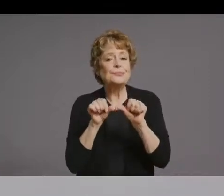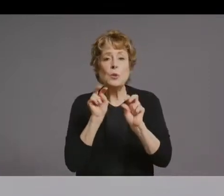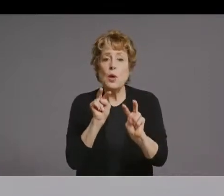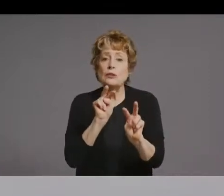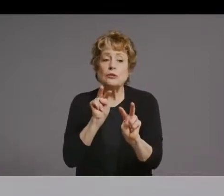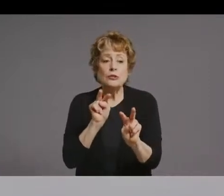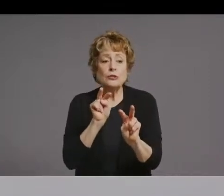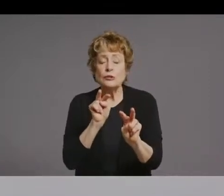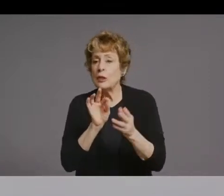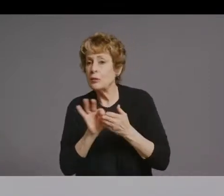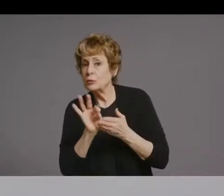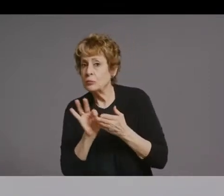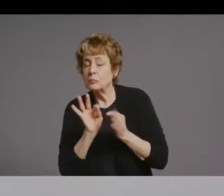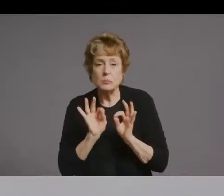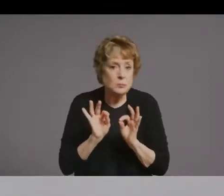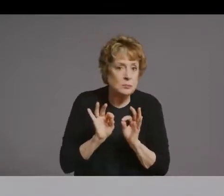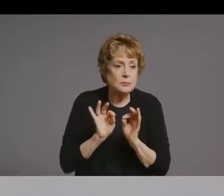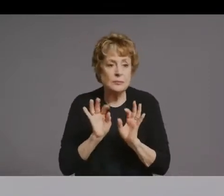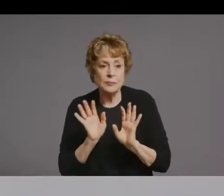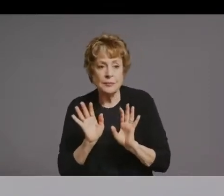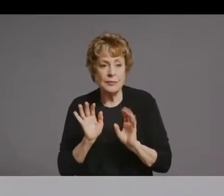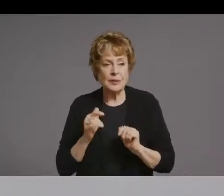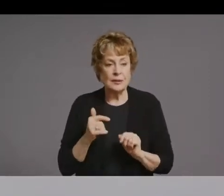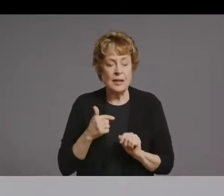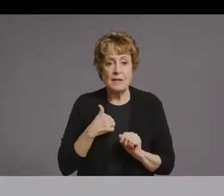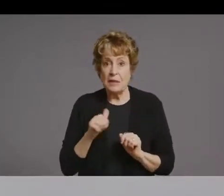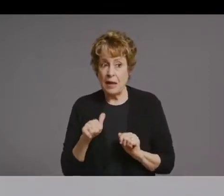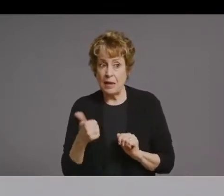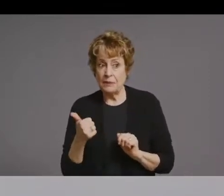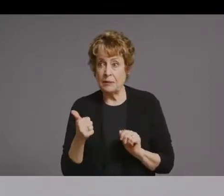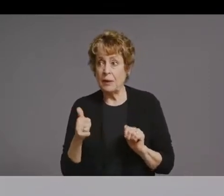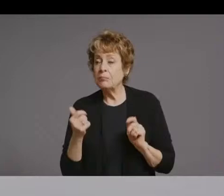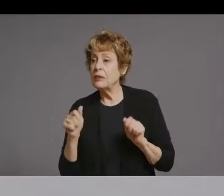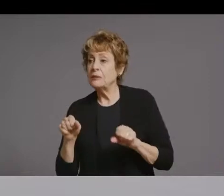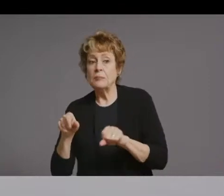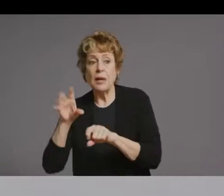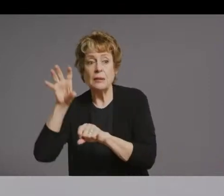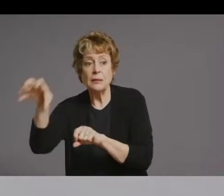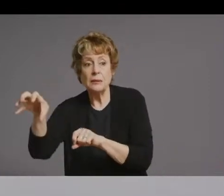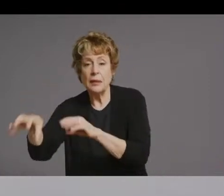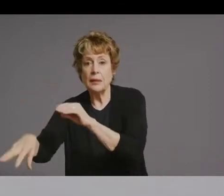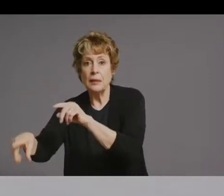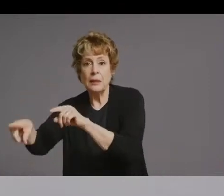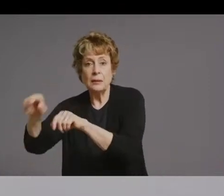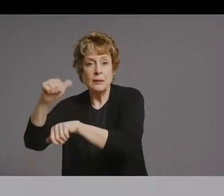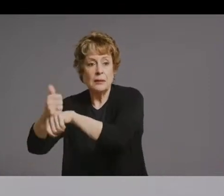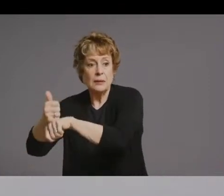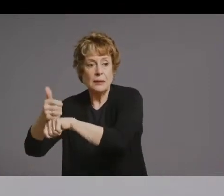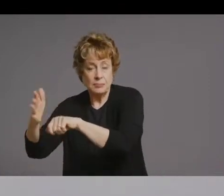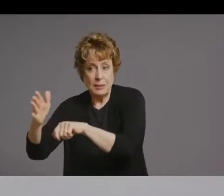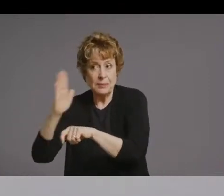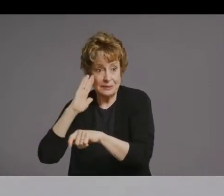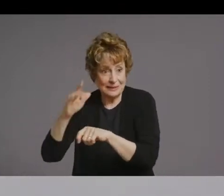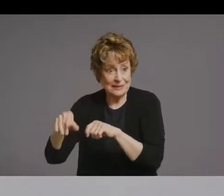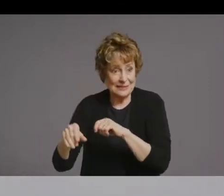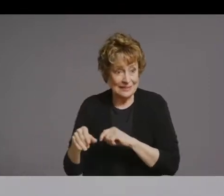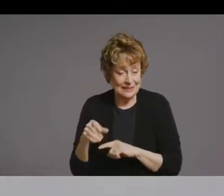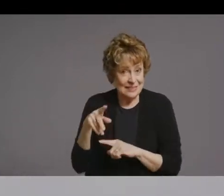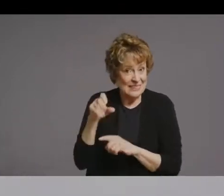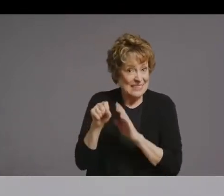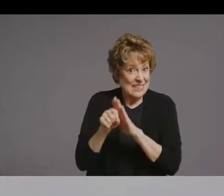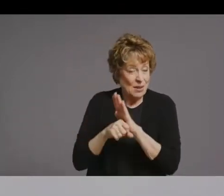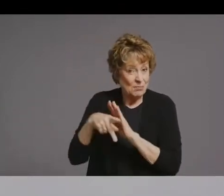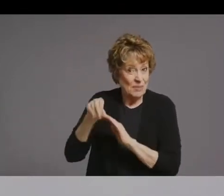actually had potential other sites that we were looking at bringing on as state-operated pods that we've kind of paused right